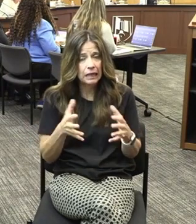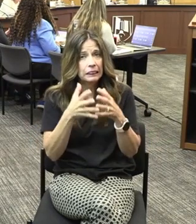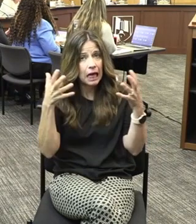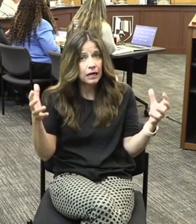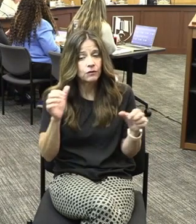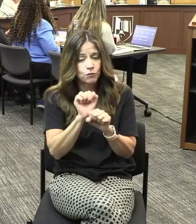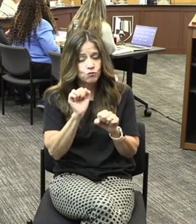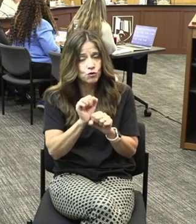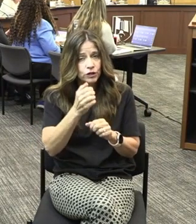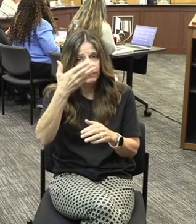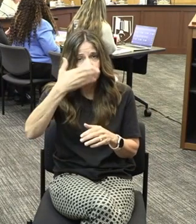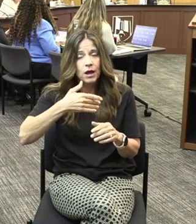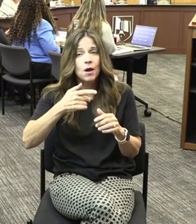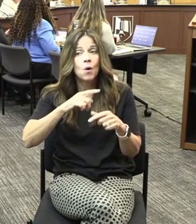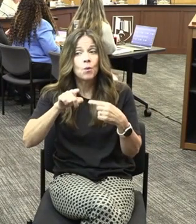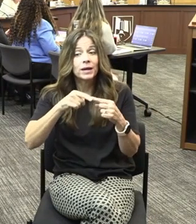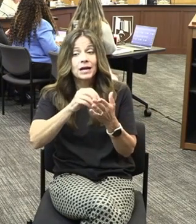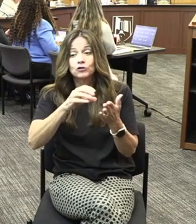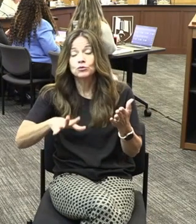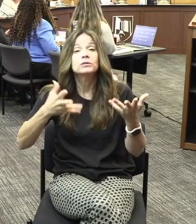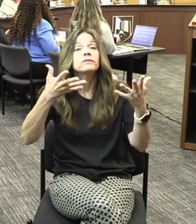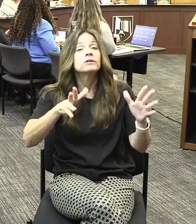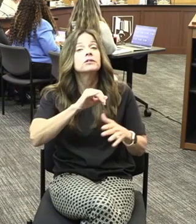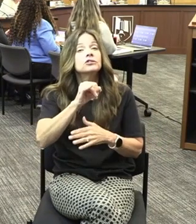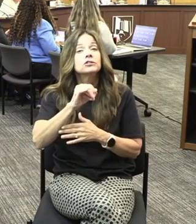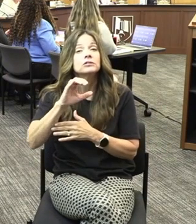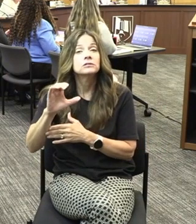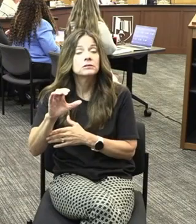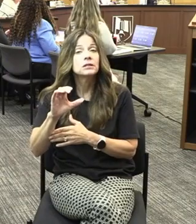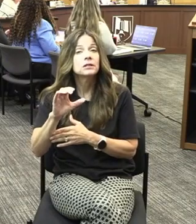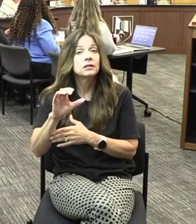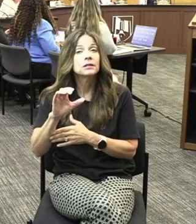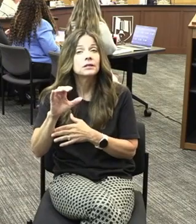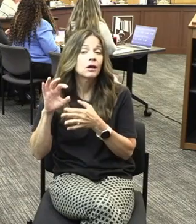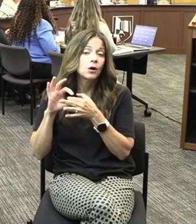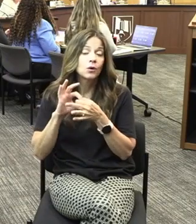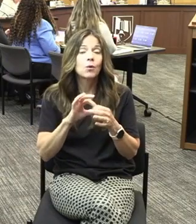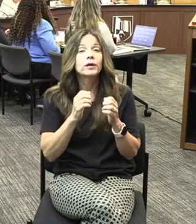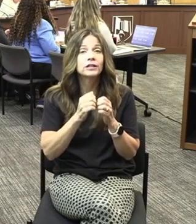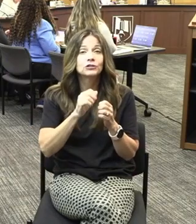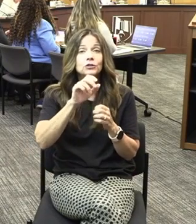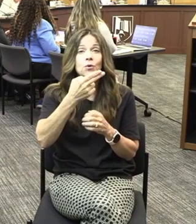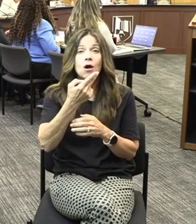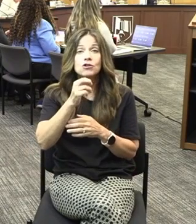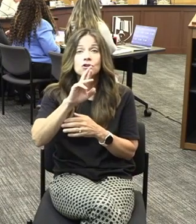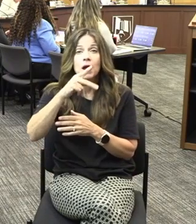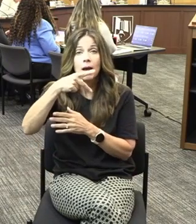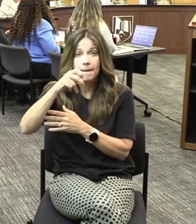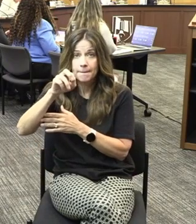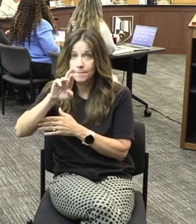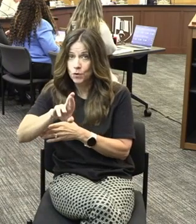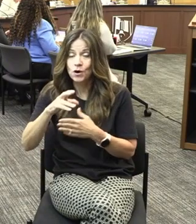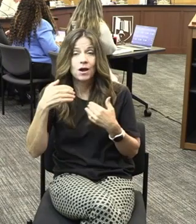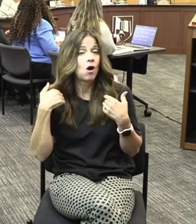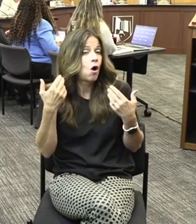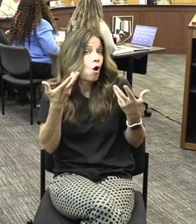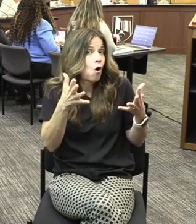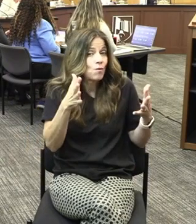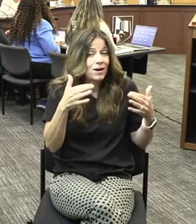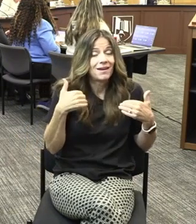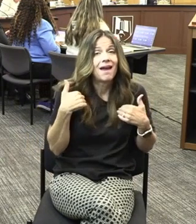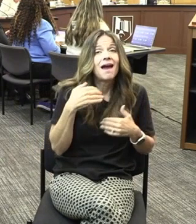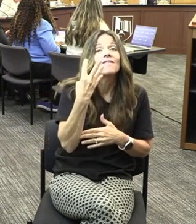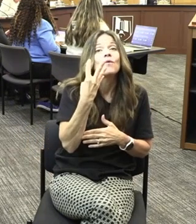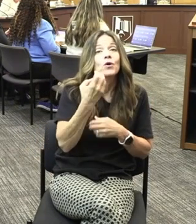that when our students finish JJC, according to Dr. Rainey Harper, they've already had 4 years of higher